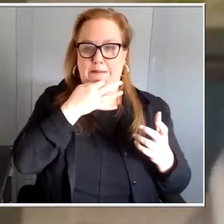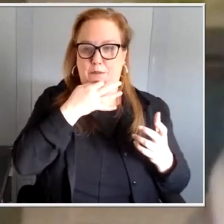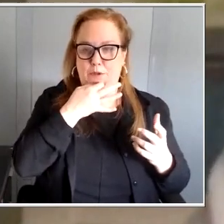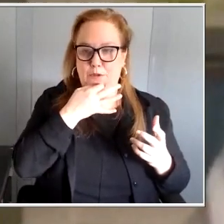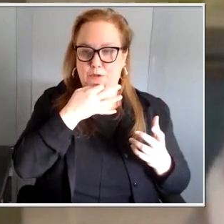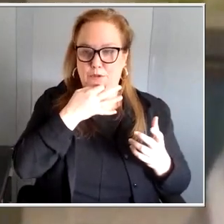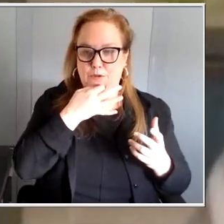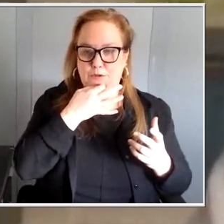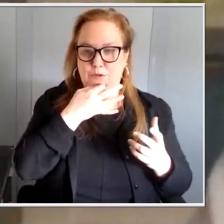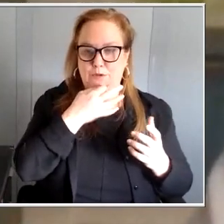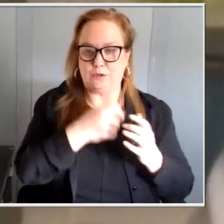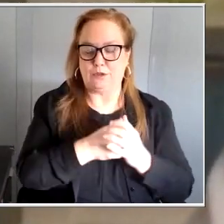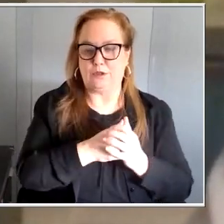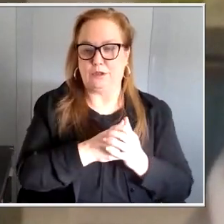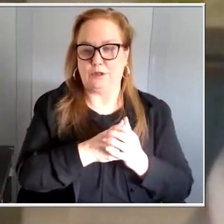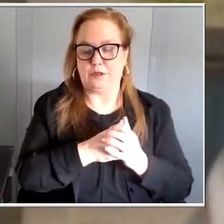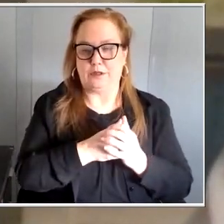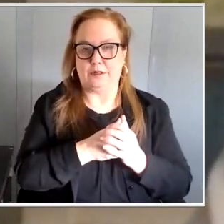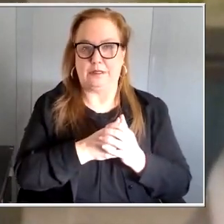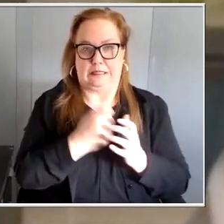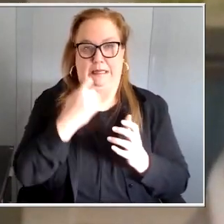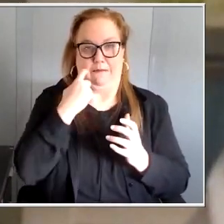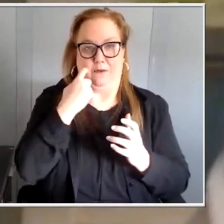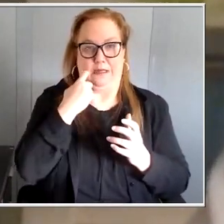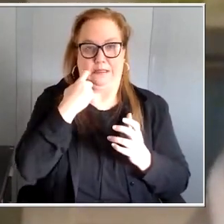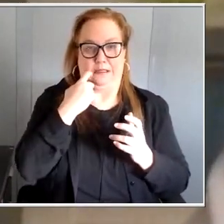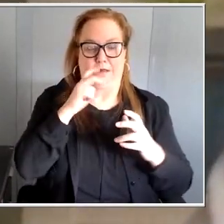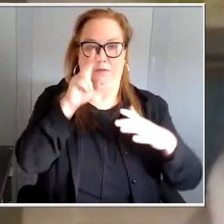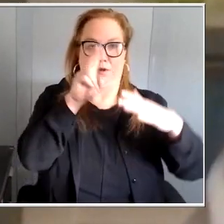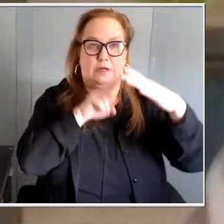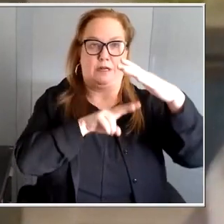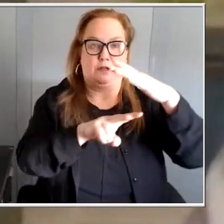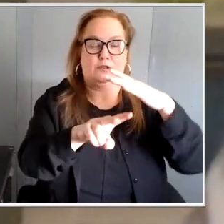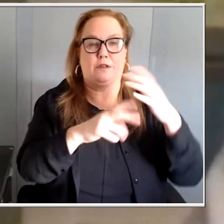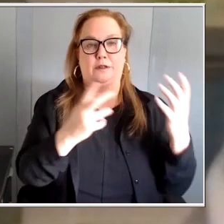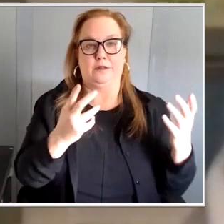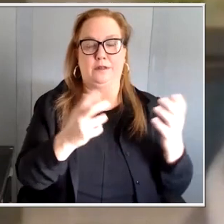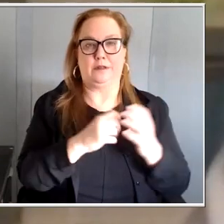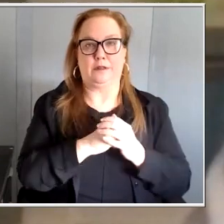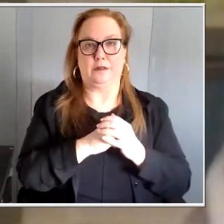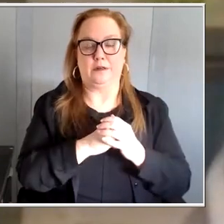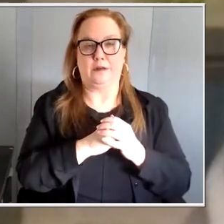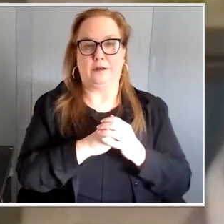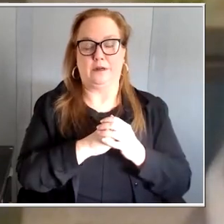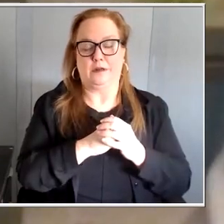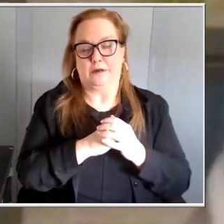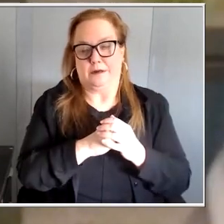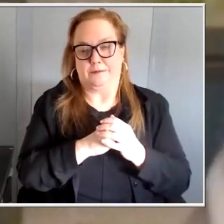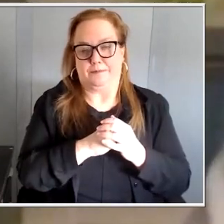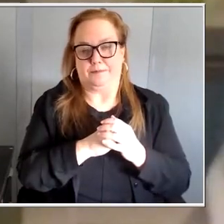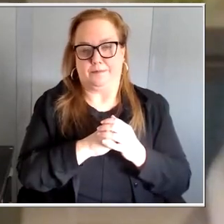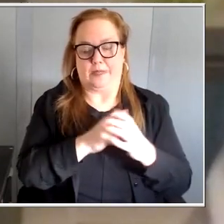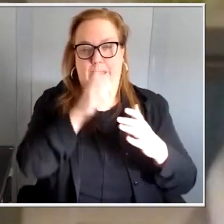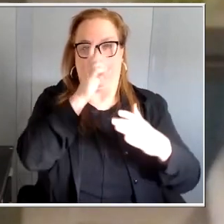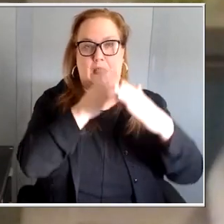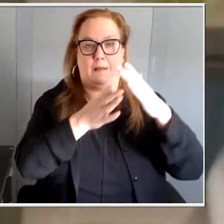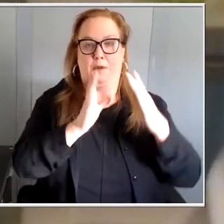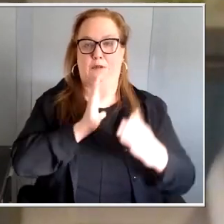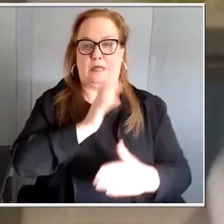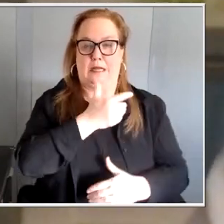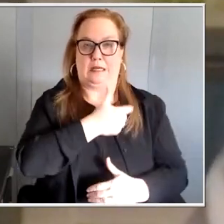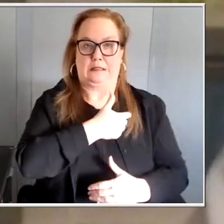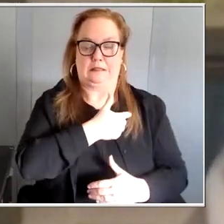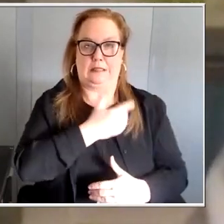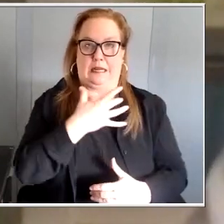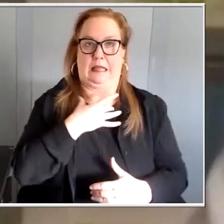moved out every day to give the latest prediction that was soon to be wrong. I think it humbled us in a lot of ways, and I like